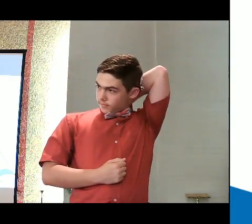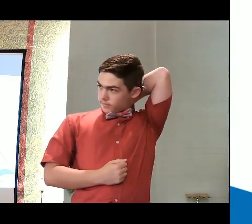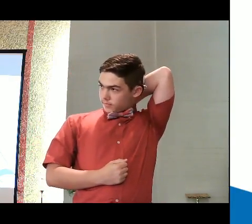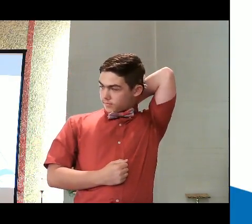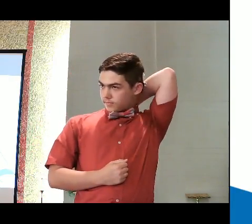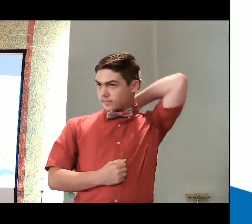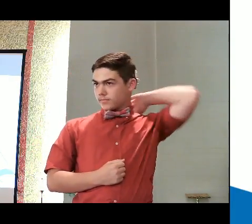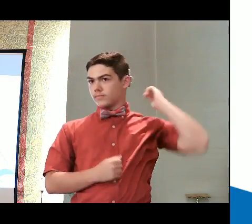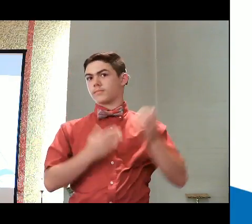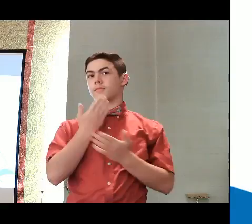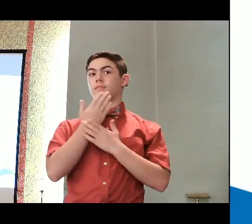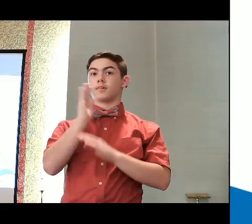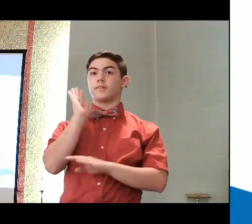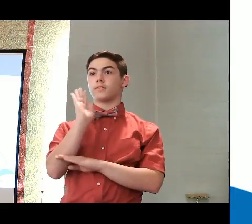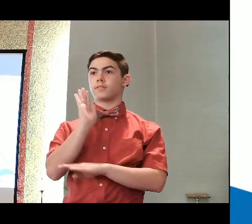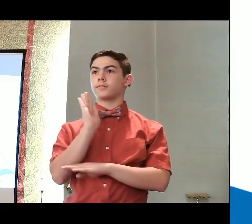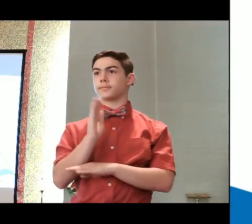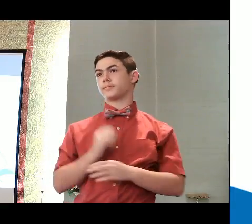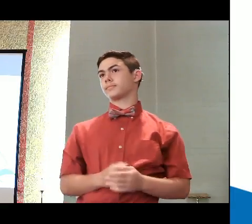Good afternoon.